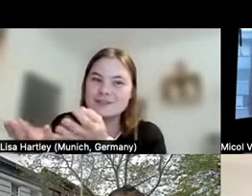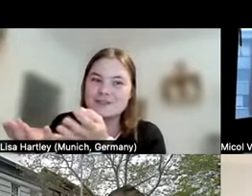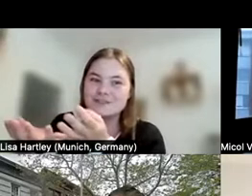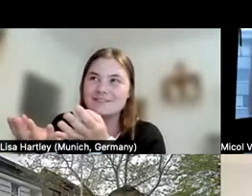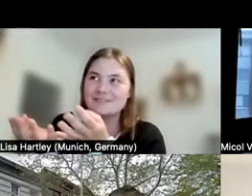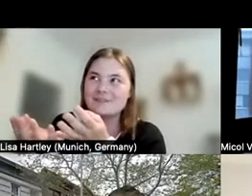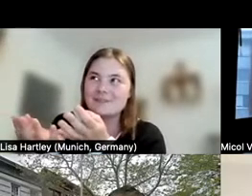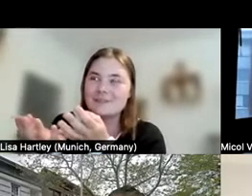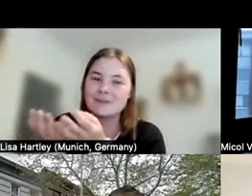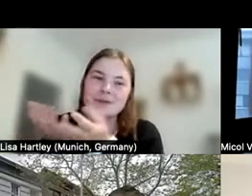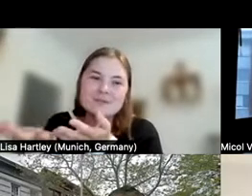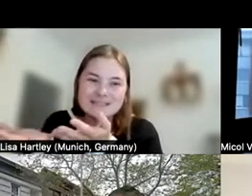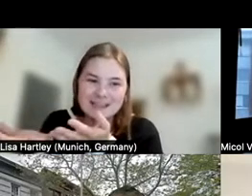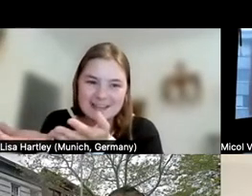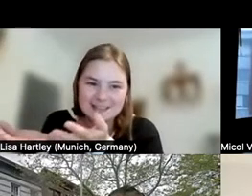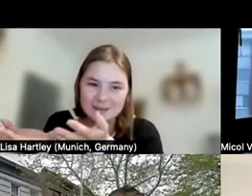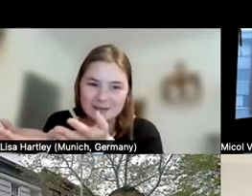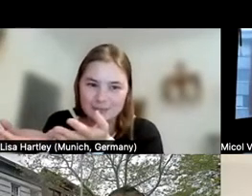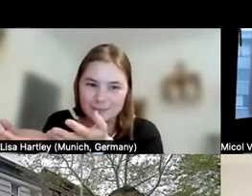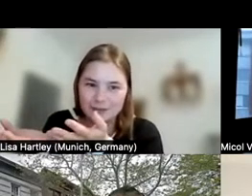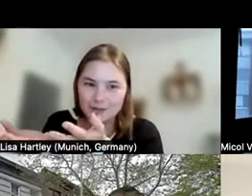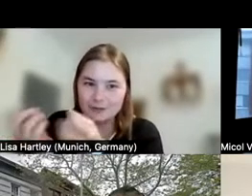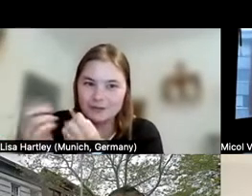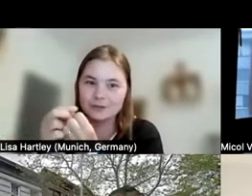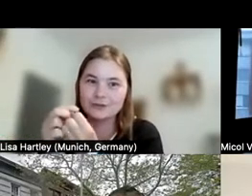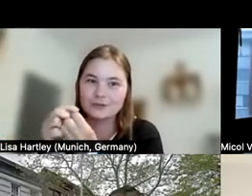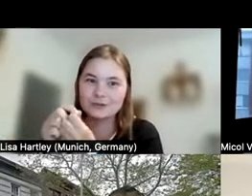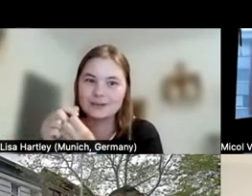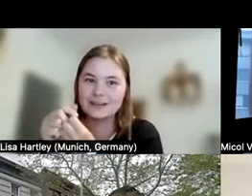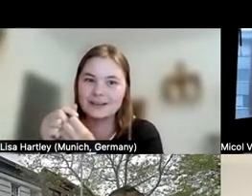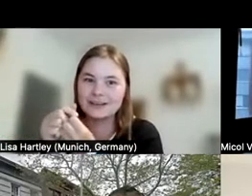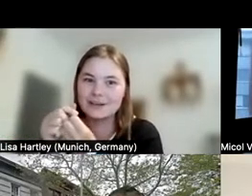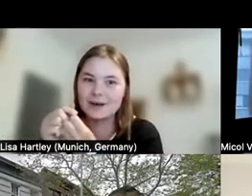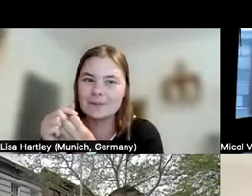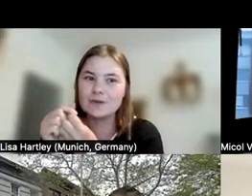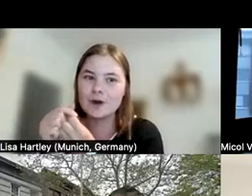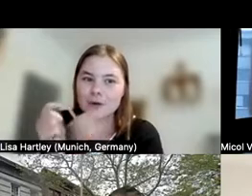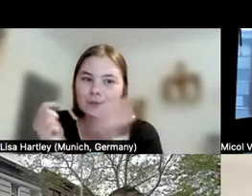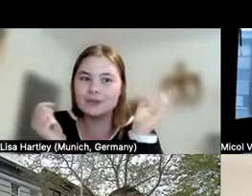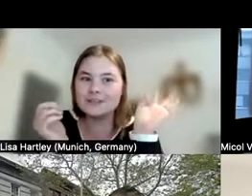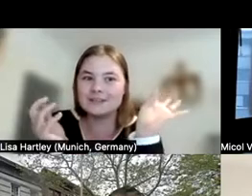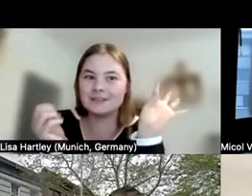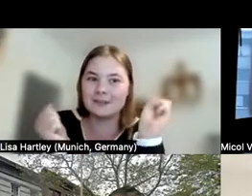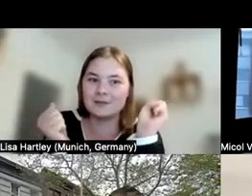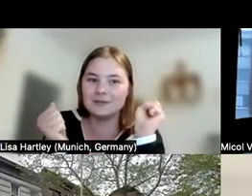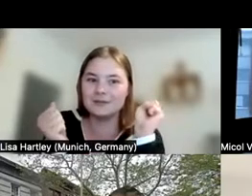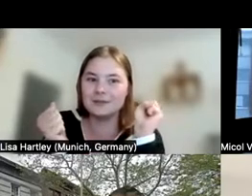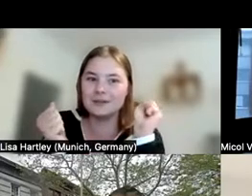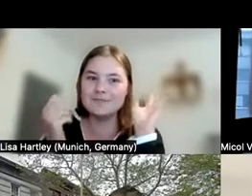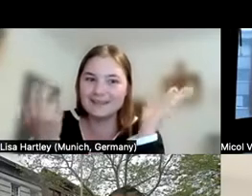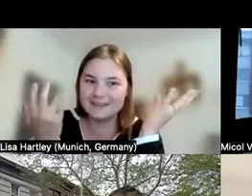if you could, what could we say that's some kind of baby talk? Like, could grown up use it if they